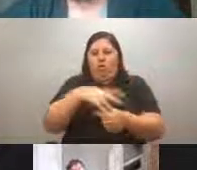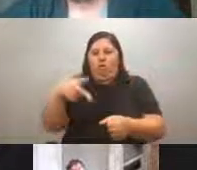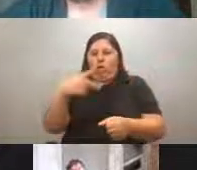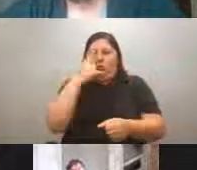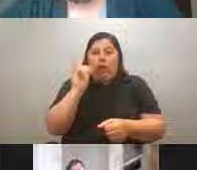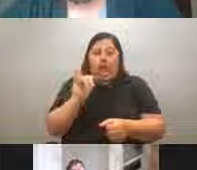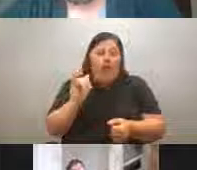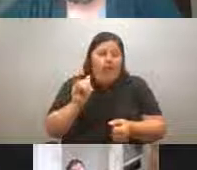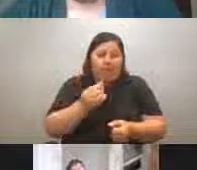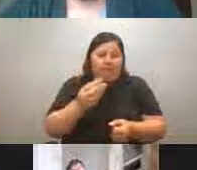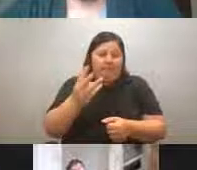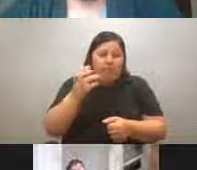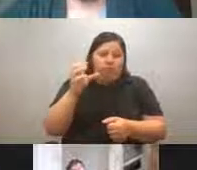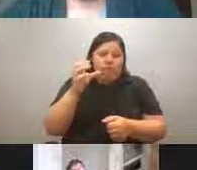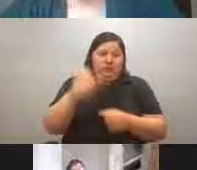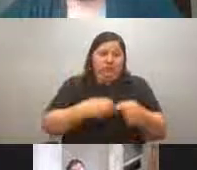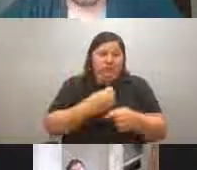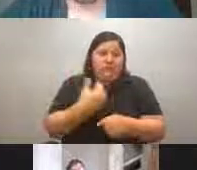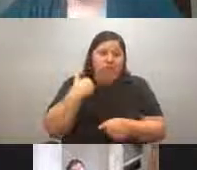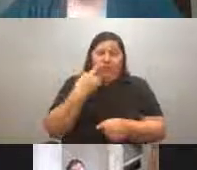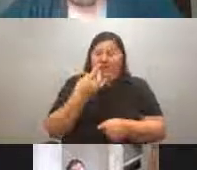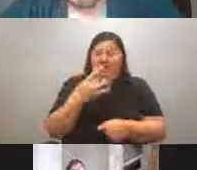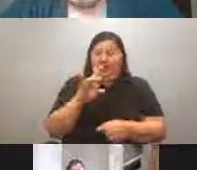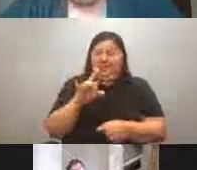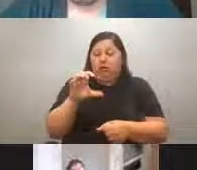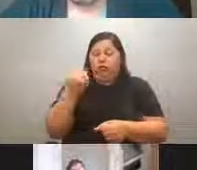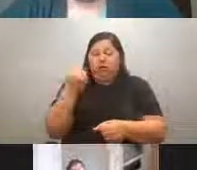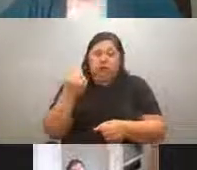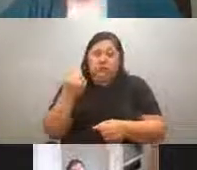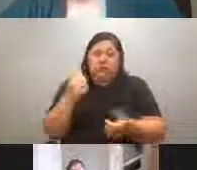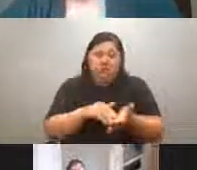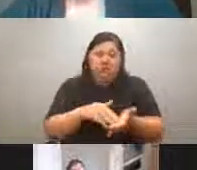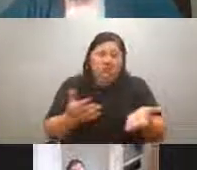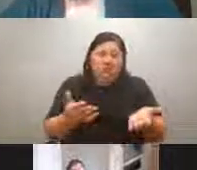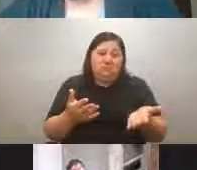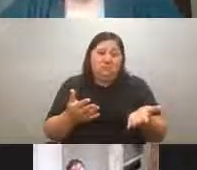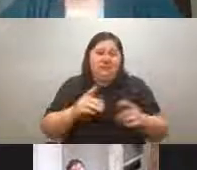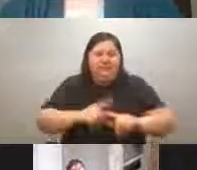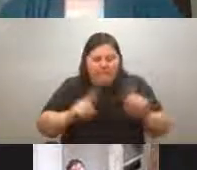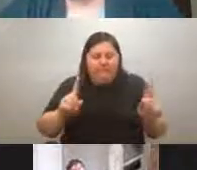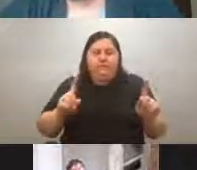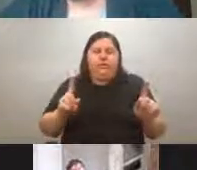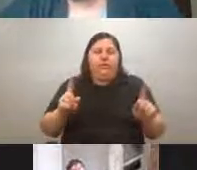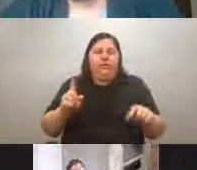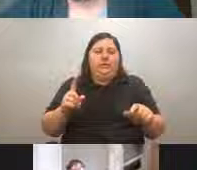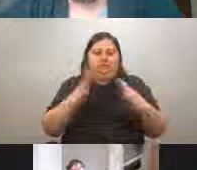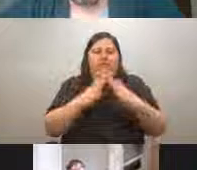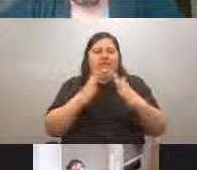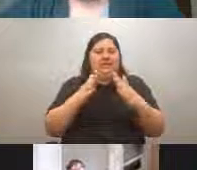hundreds of years ago, right? And we're talking about 1800s. Again, it was a very different part. The city was a very